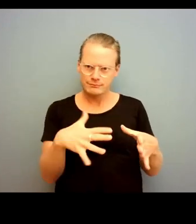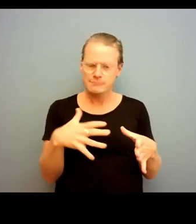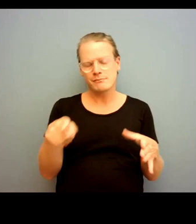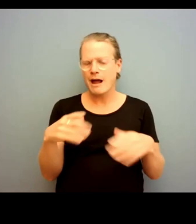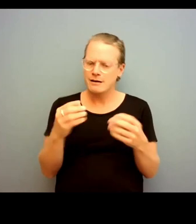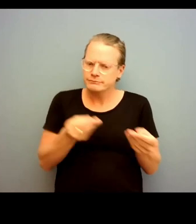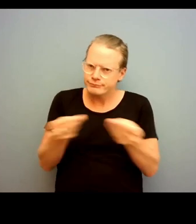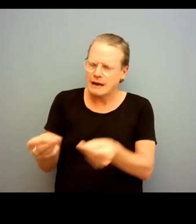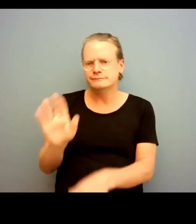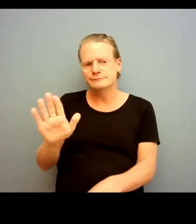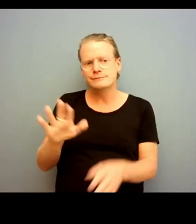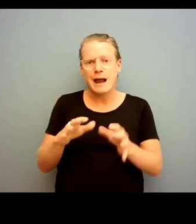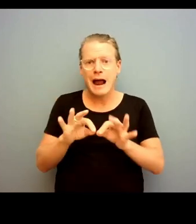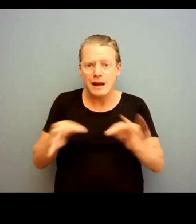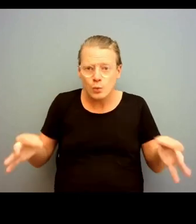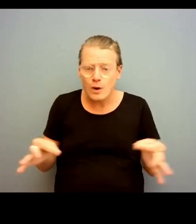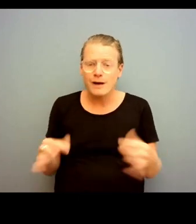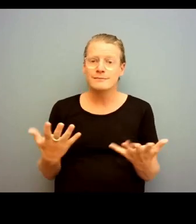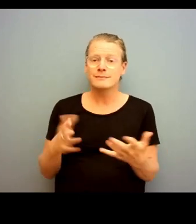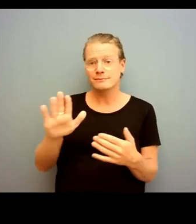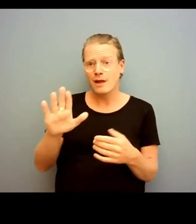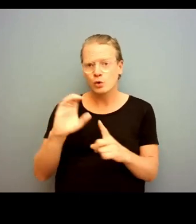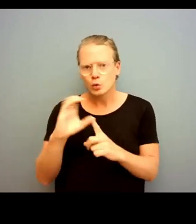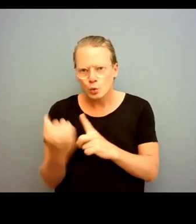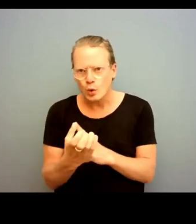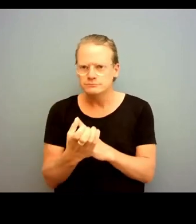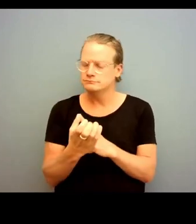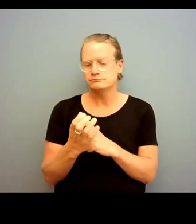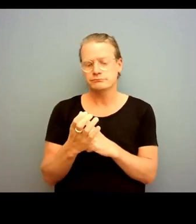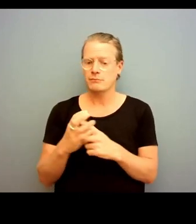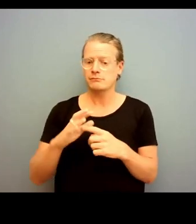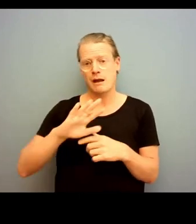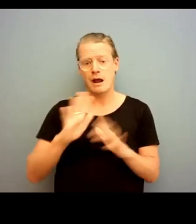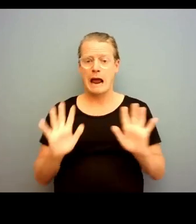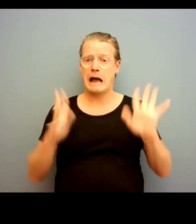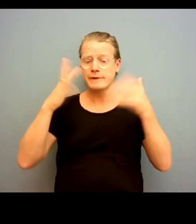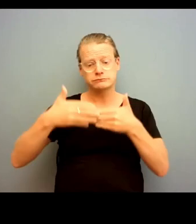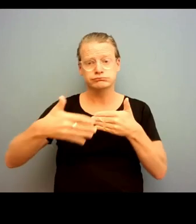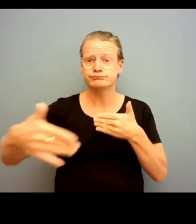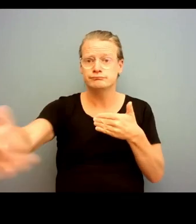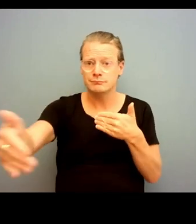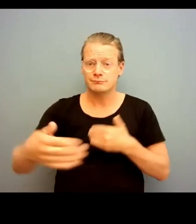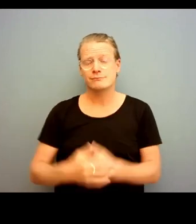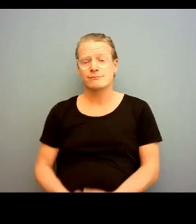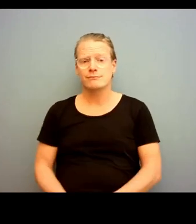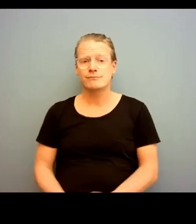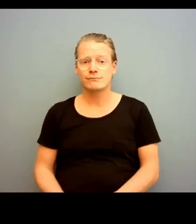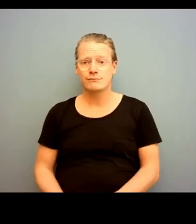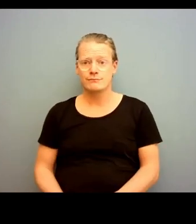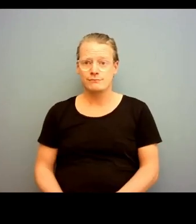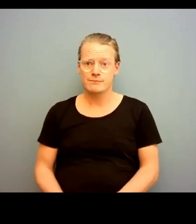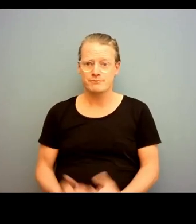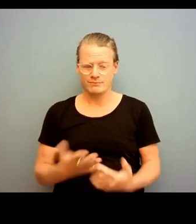their whole life cycle. It should, of course, be self-evident. When it comes to minorities in